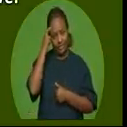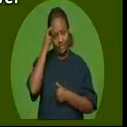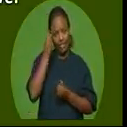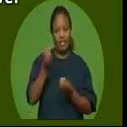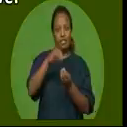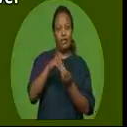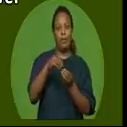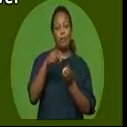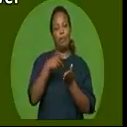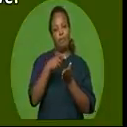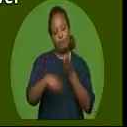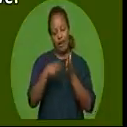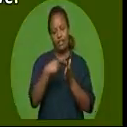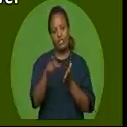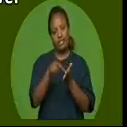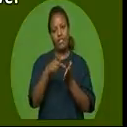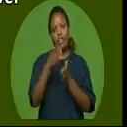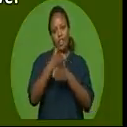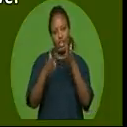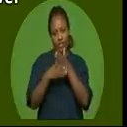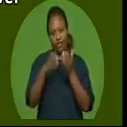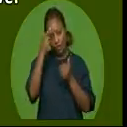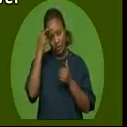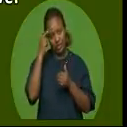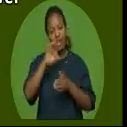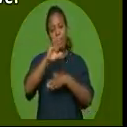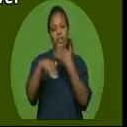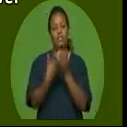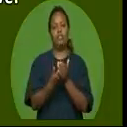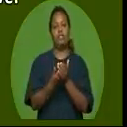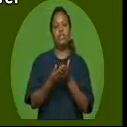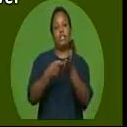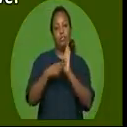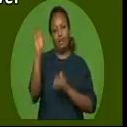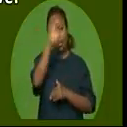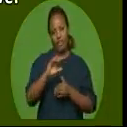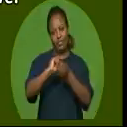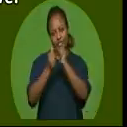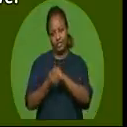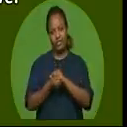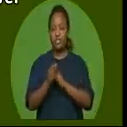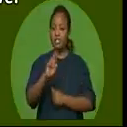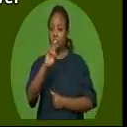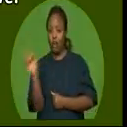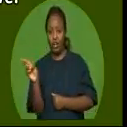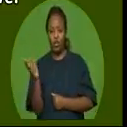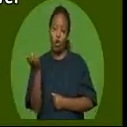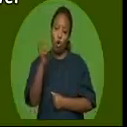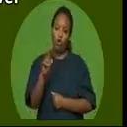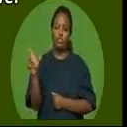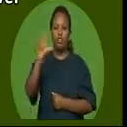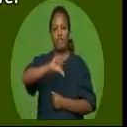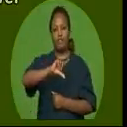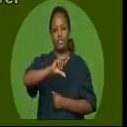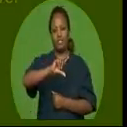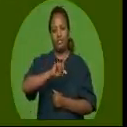factors other than the price level that cause the aggregate demand curve to shift either to the right